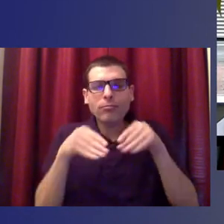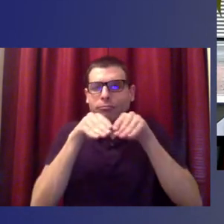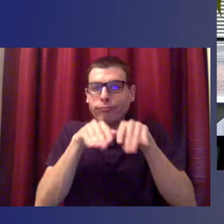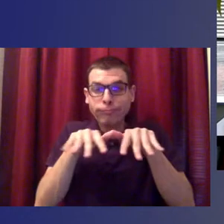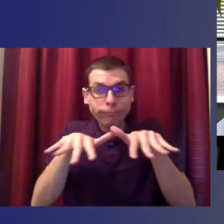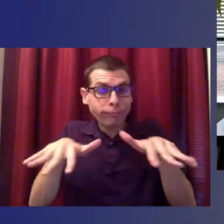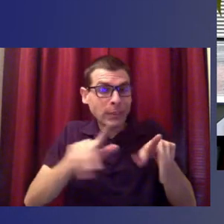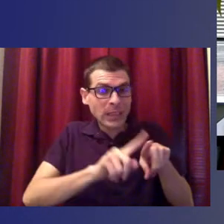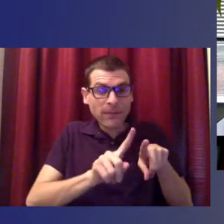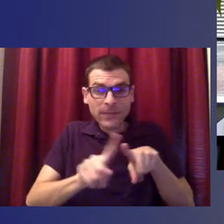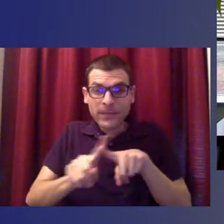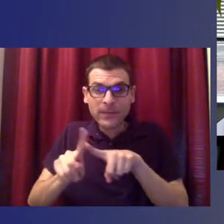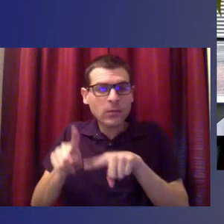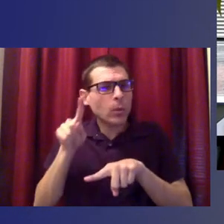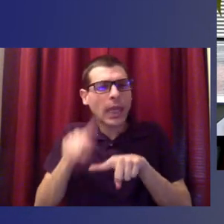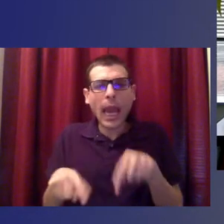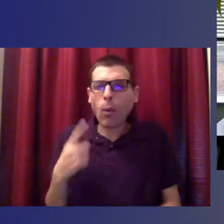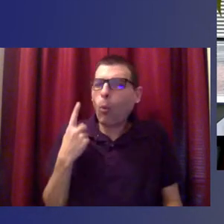conversation.